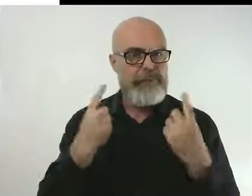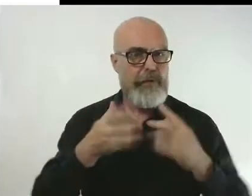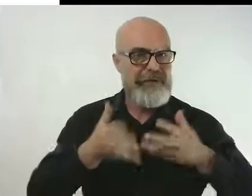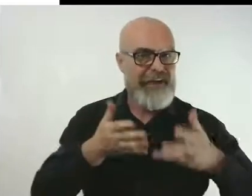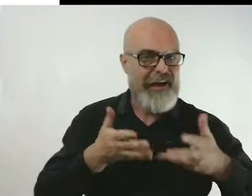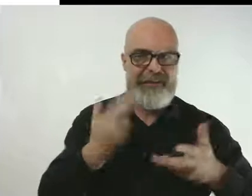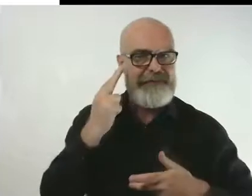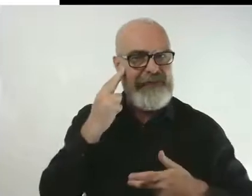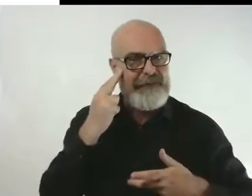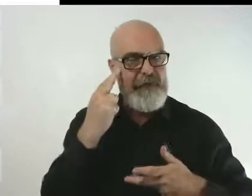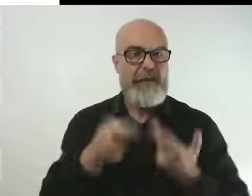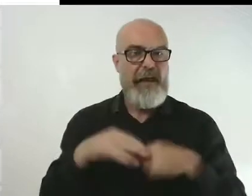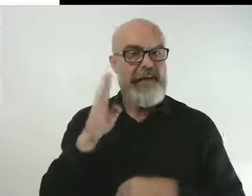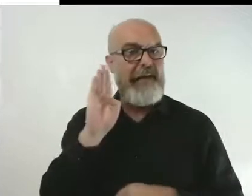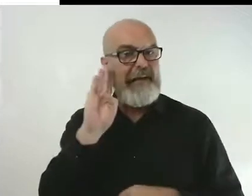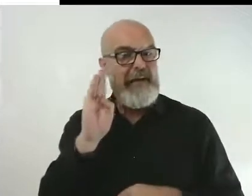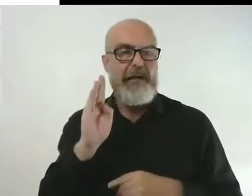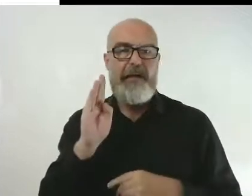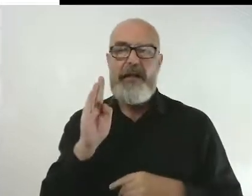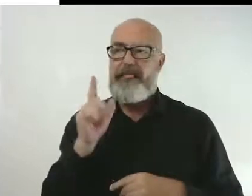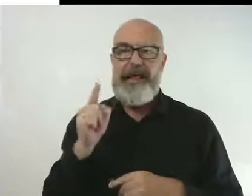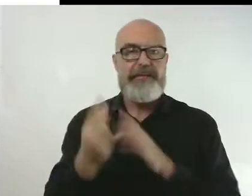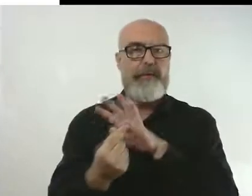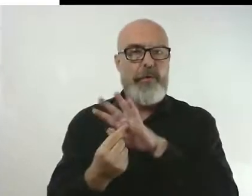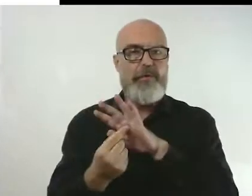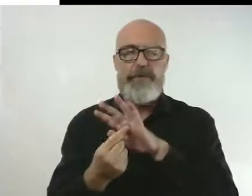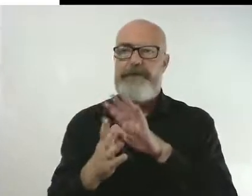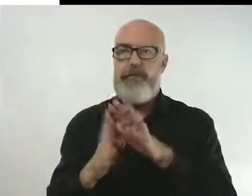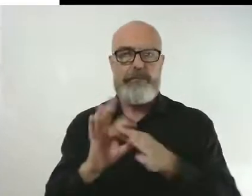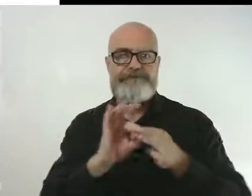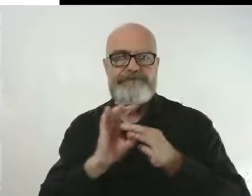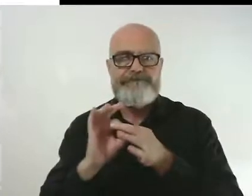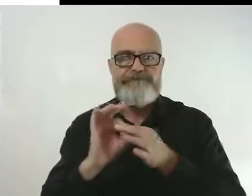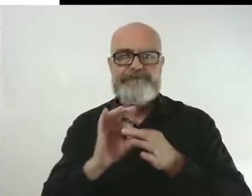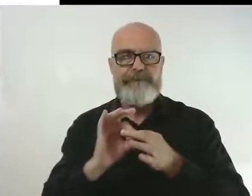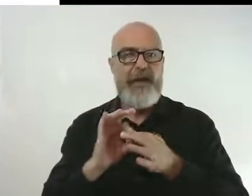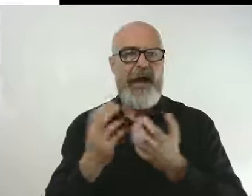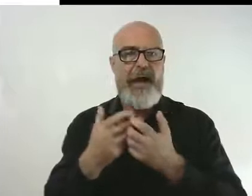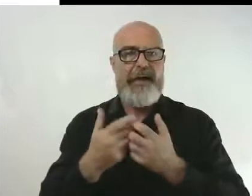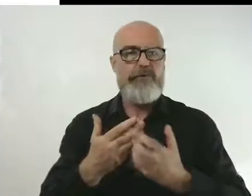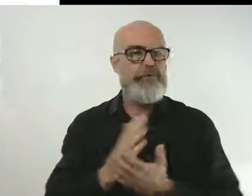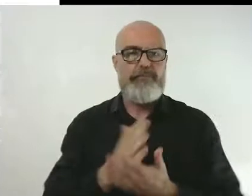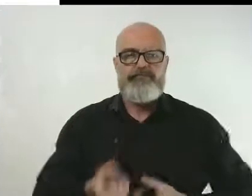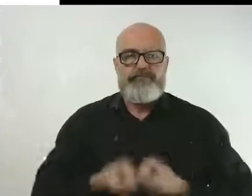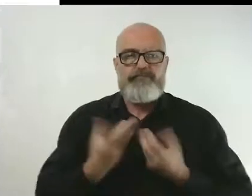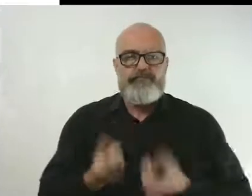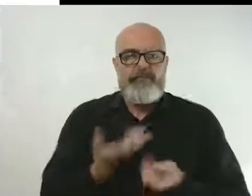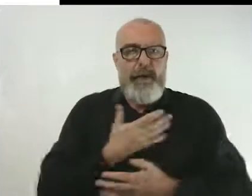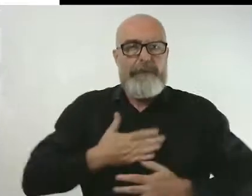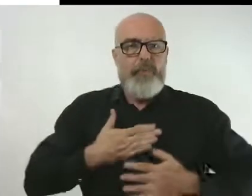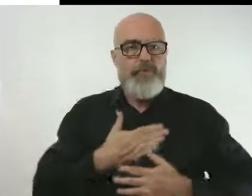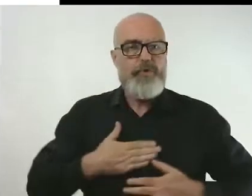and hearing, for those not natively deaf and fluent in sign language, is central to the sharing